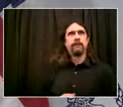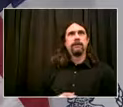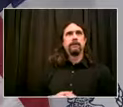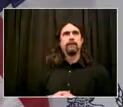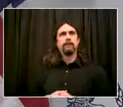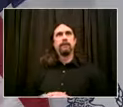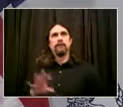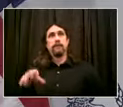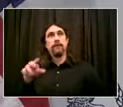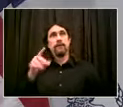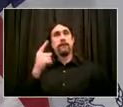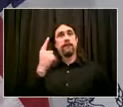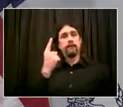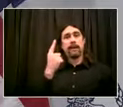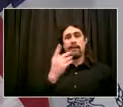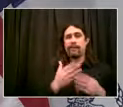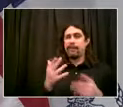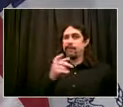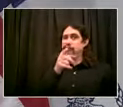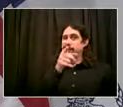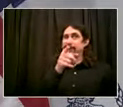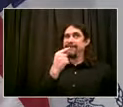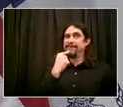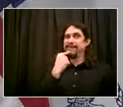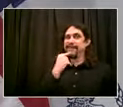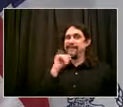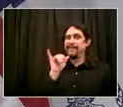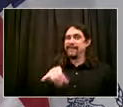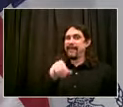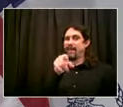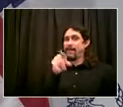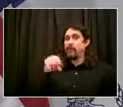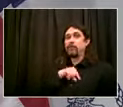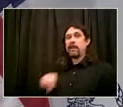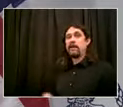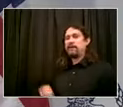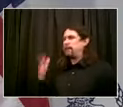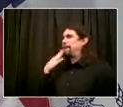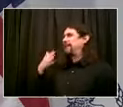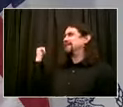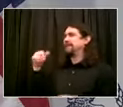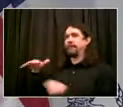I think we have 5 wonderful boroughs. 5 wonderful boroughs.